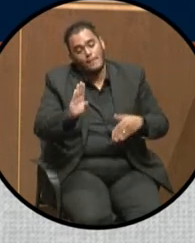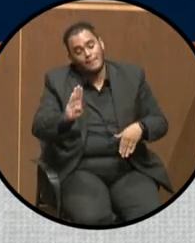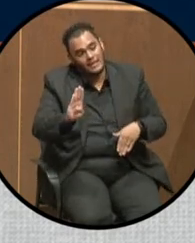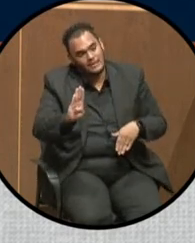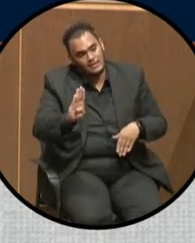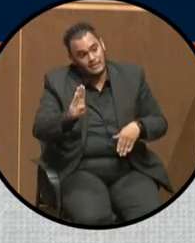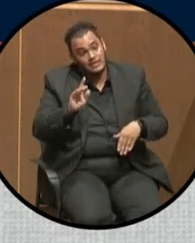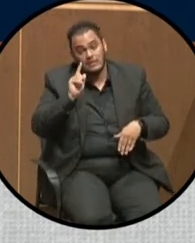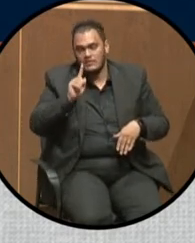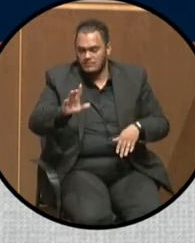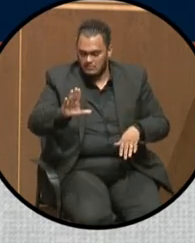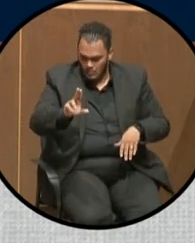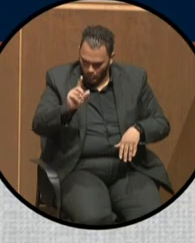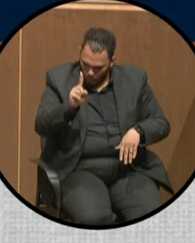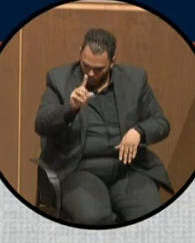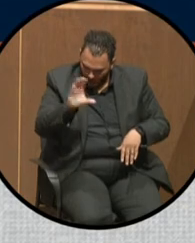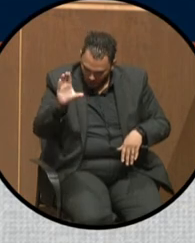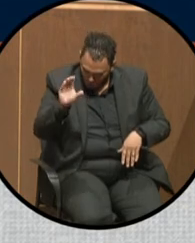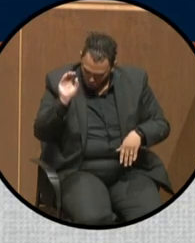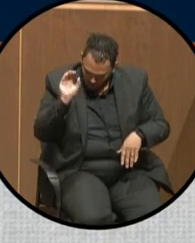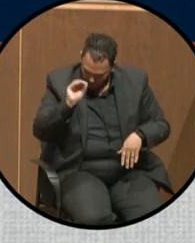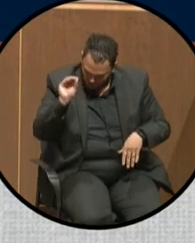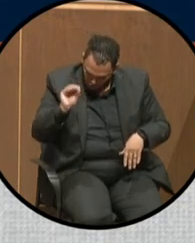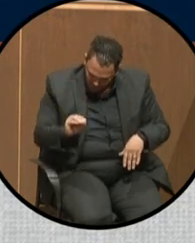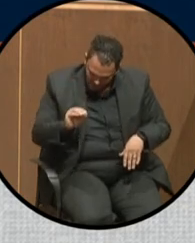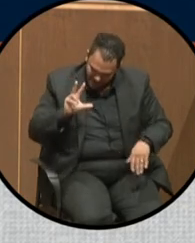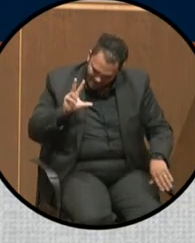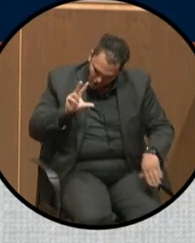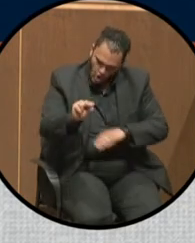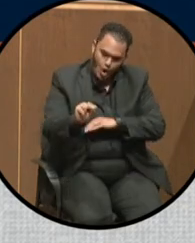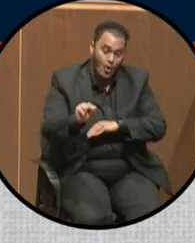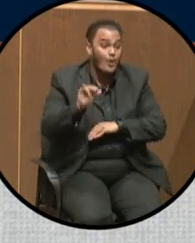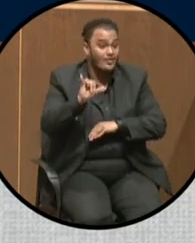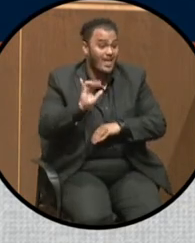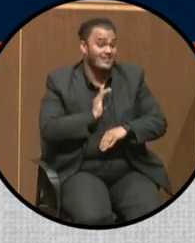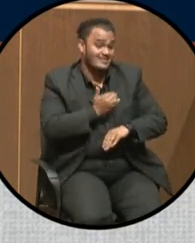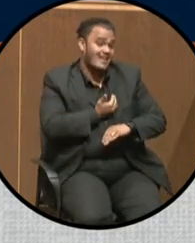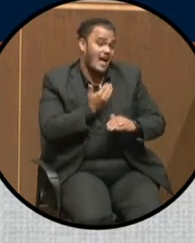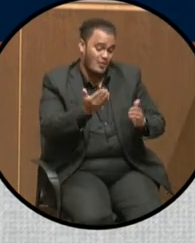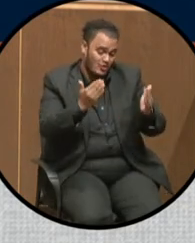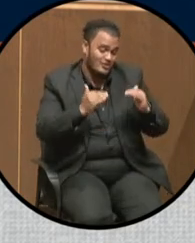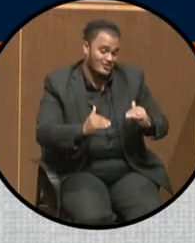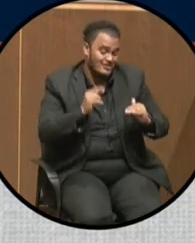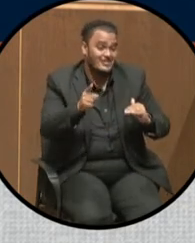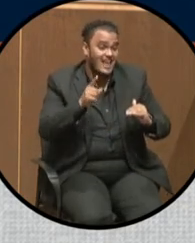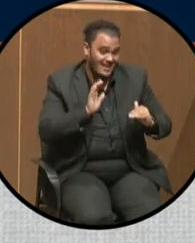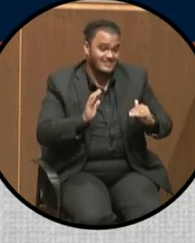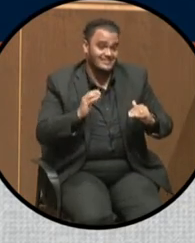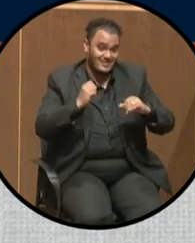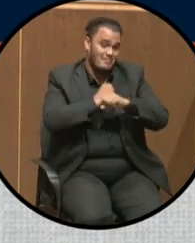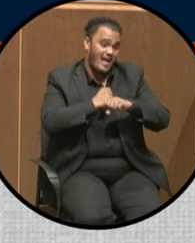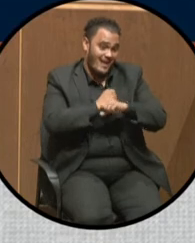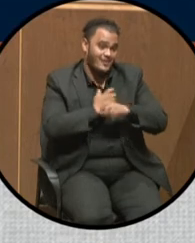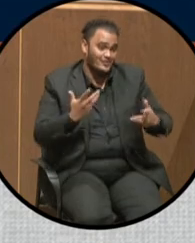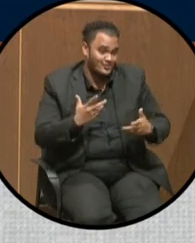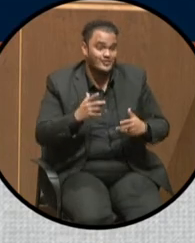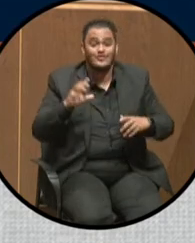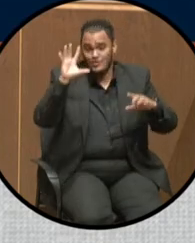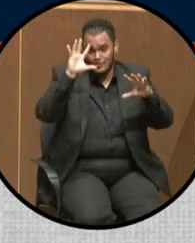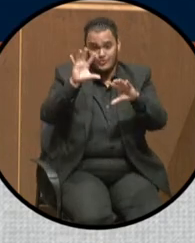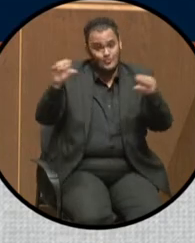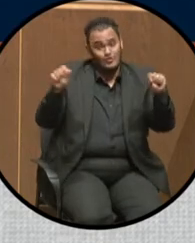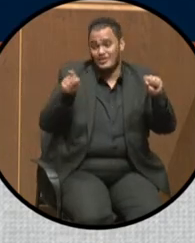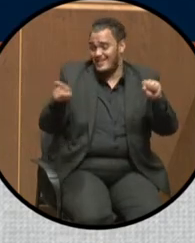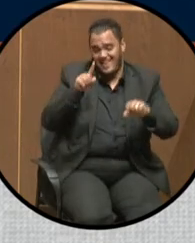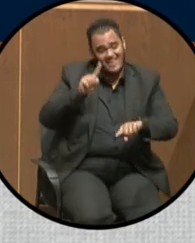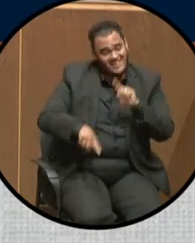no. This needs to be the next battle for sure. The superintendent should not have the authority to be making a change whenever